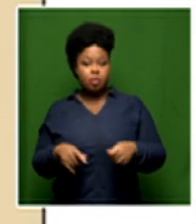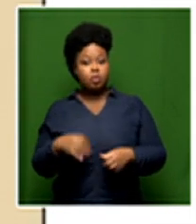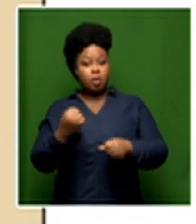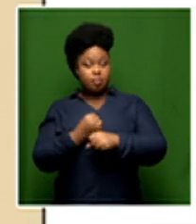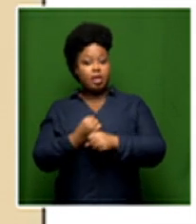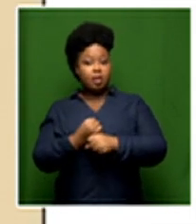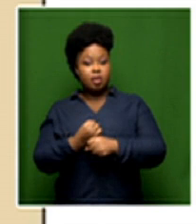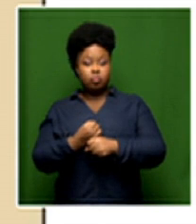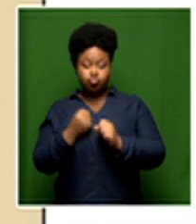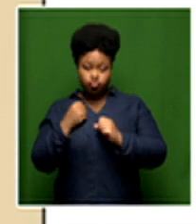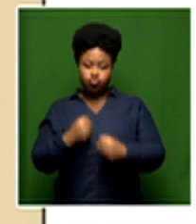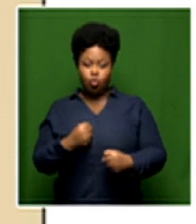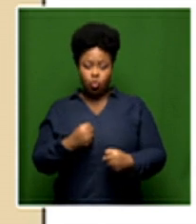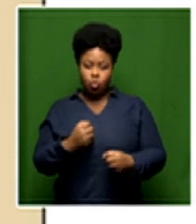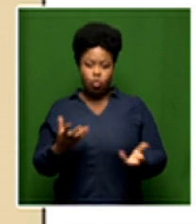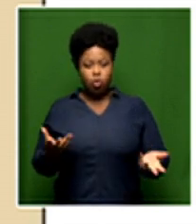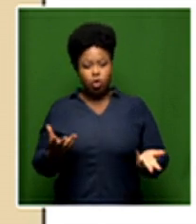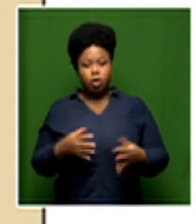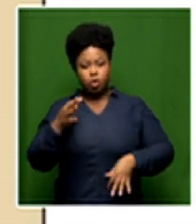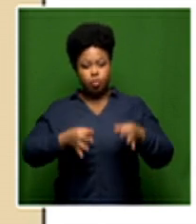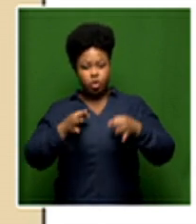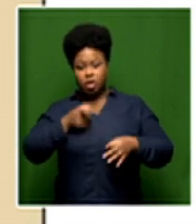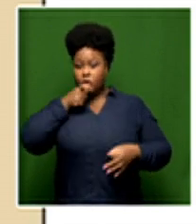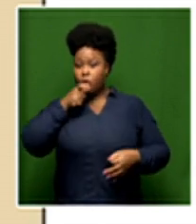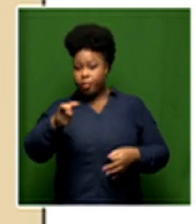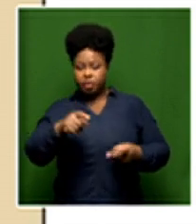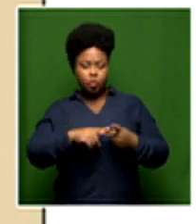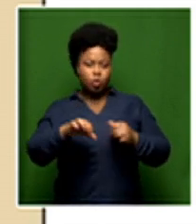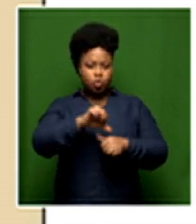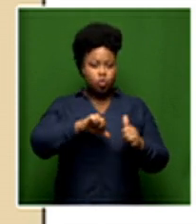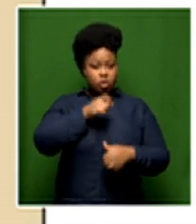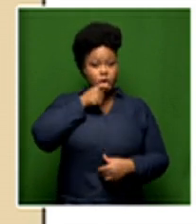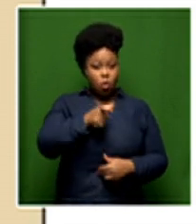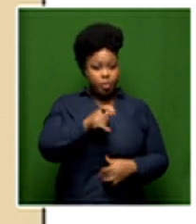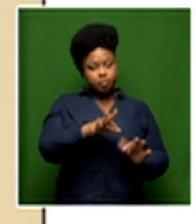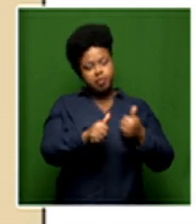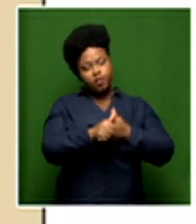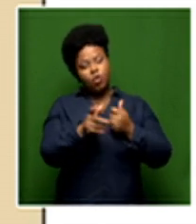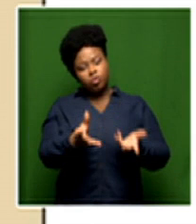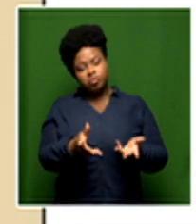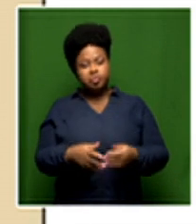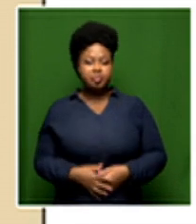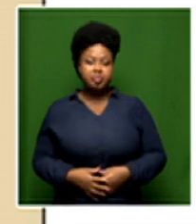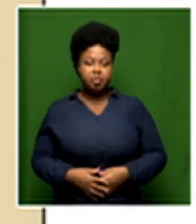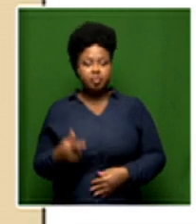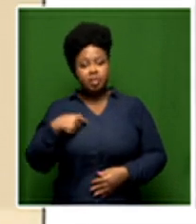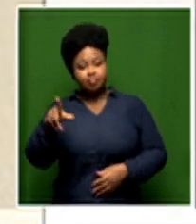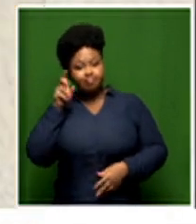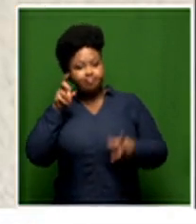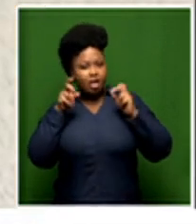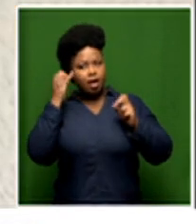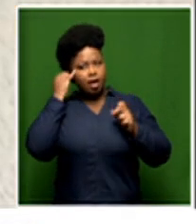make, very strong political comments or social comments. And I get some of